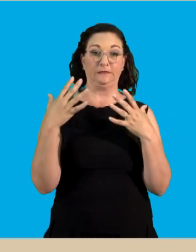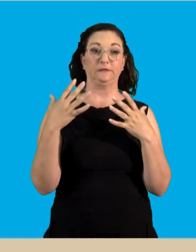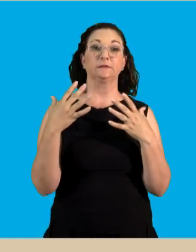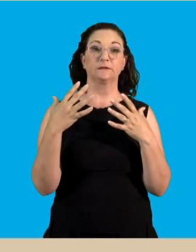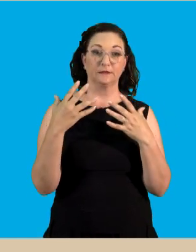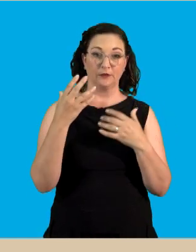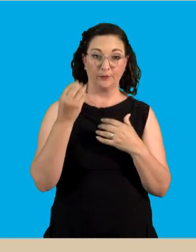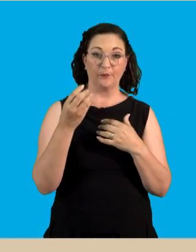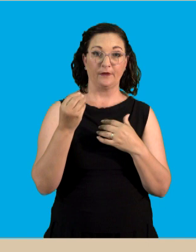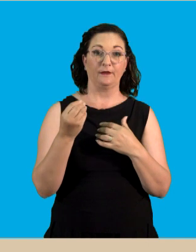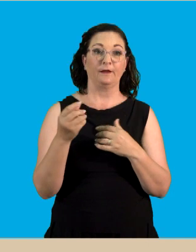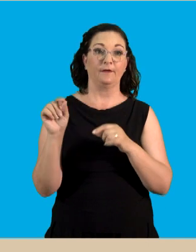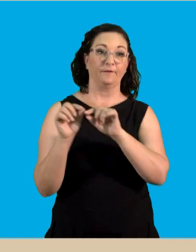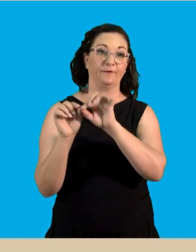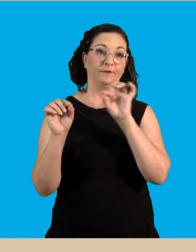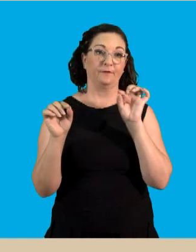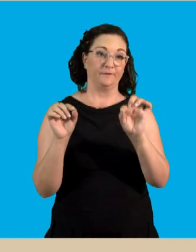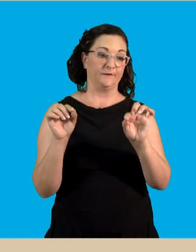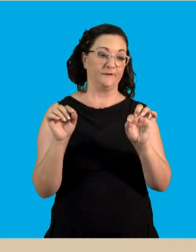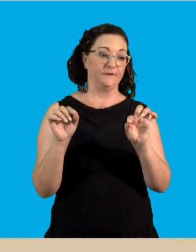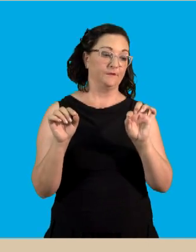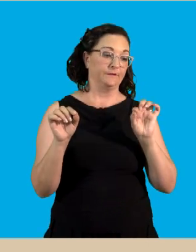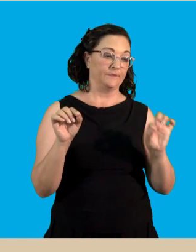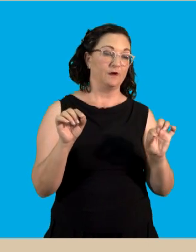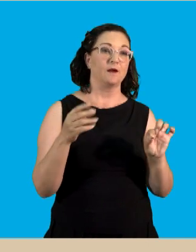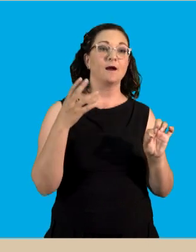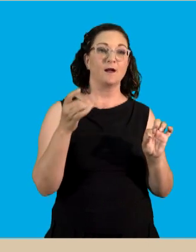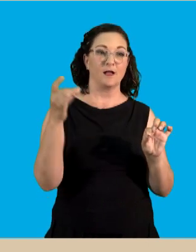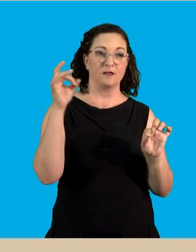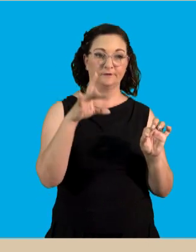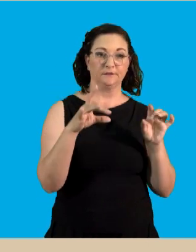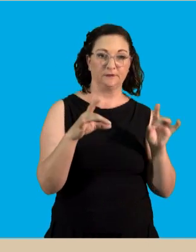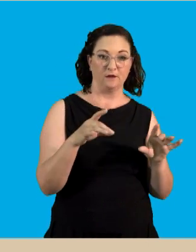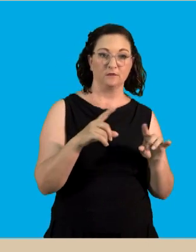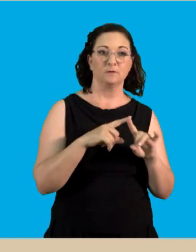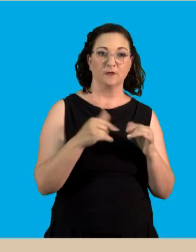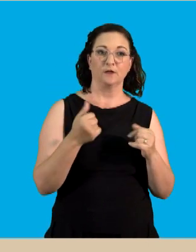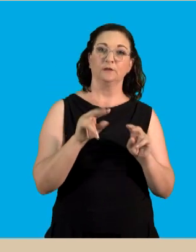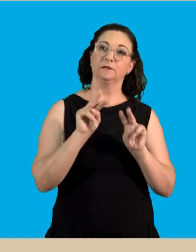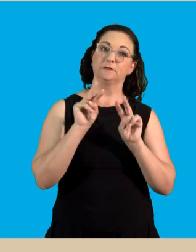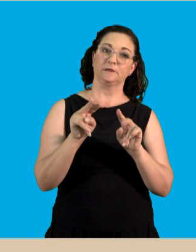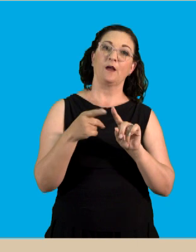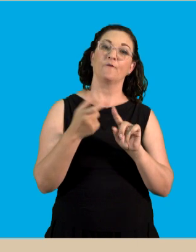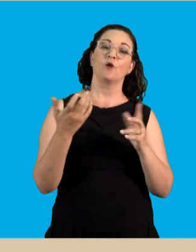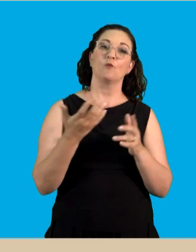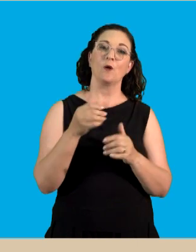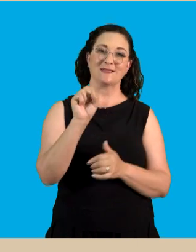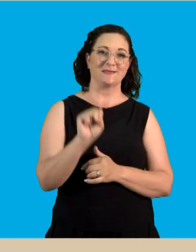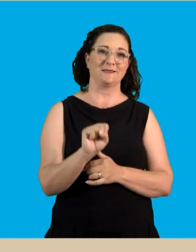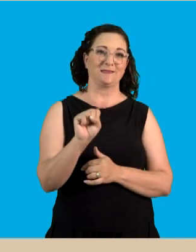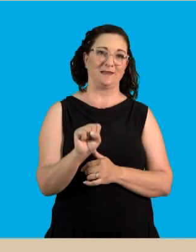third brightest star visible on Earth, okay? And then it can only be seen from the